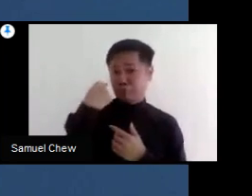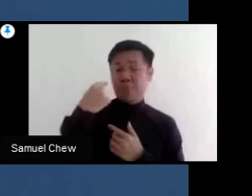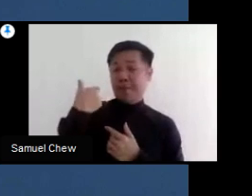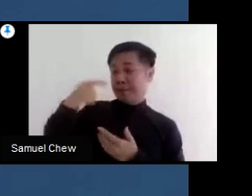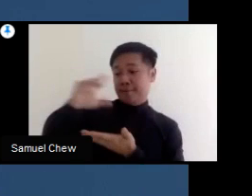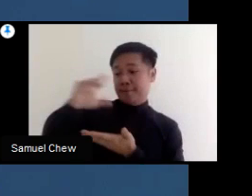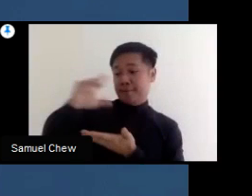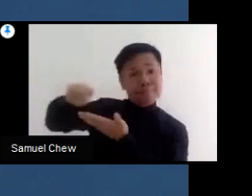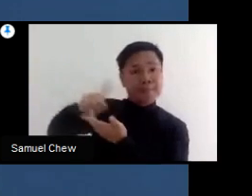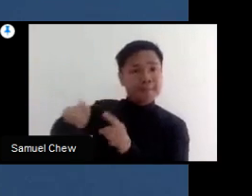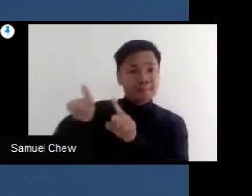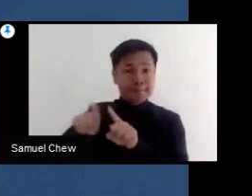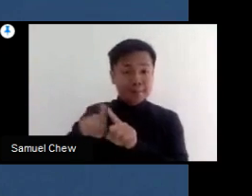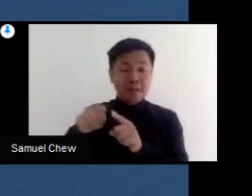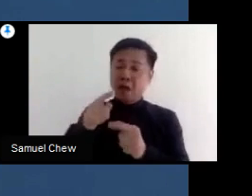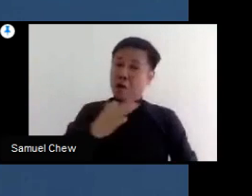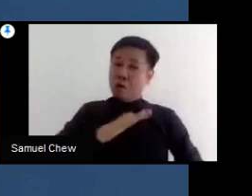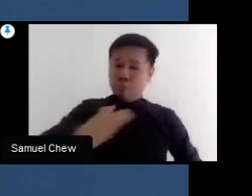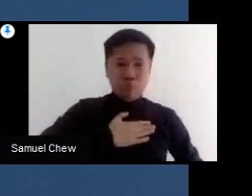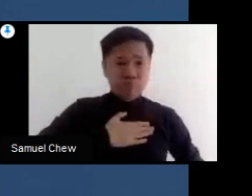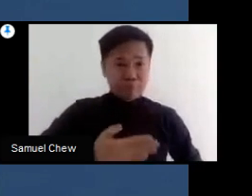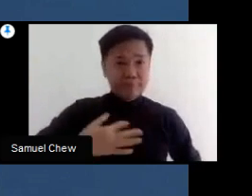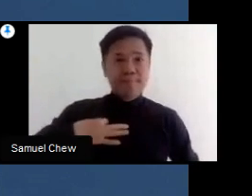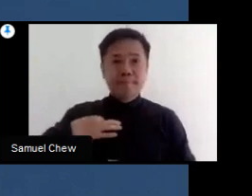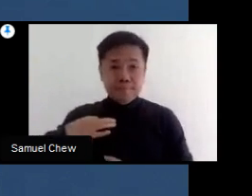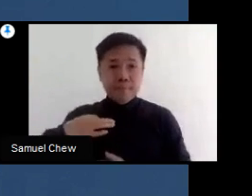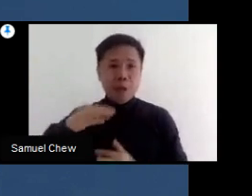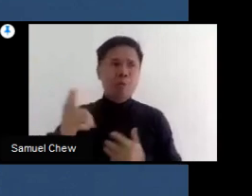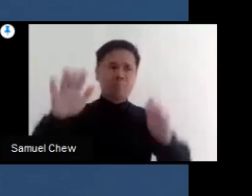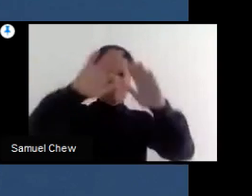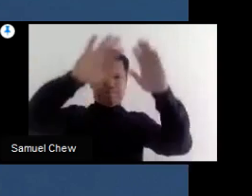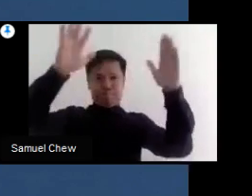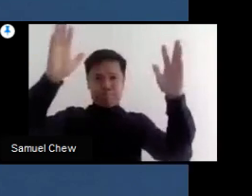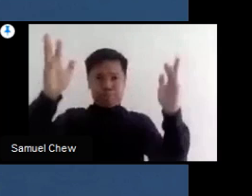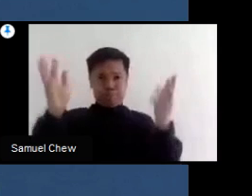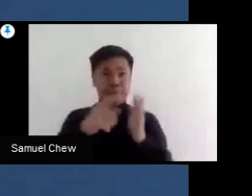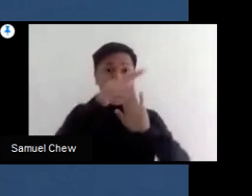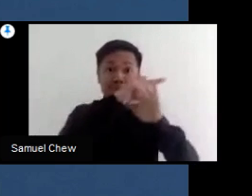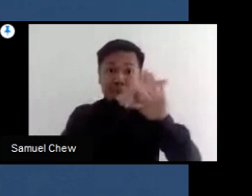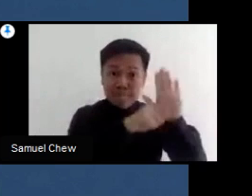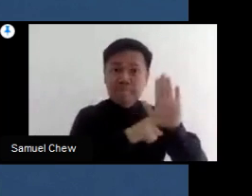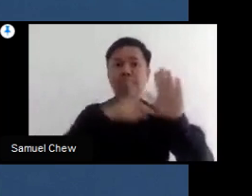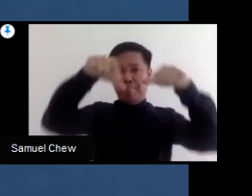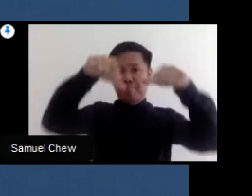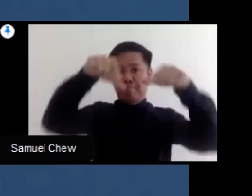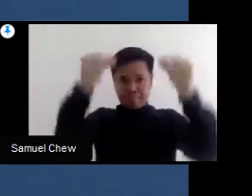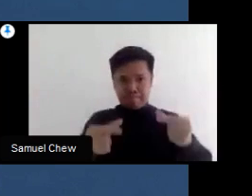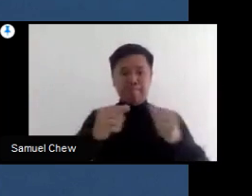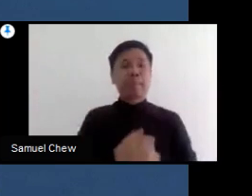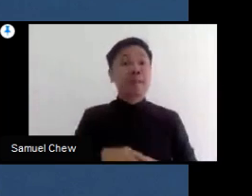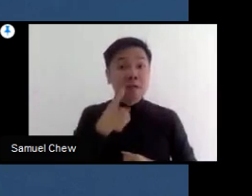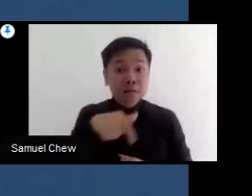basis to be added to national policy frameworks. But thank you again for enlightening the forum on